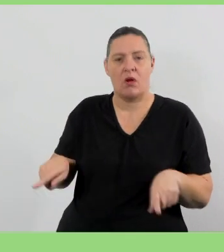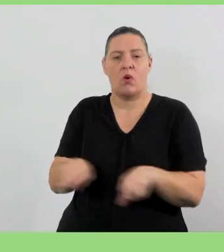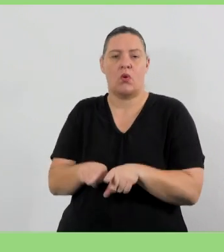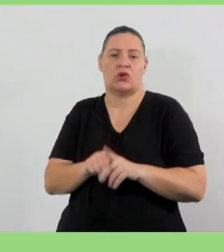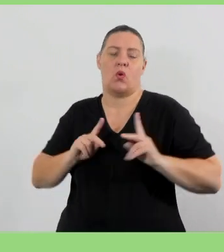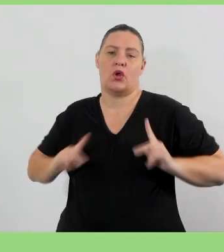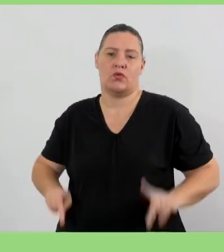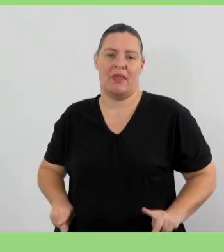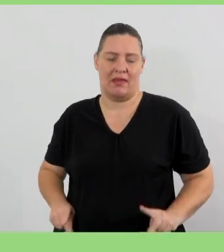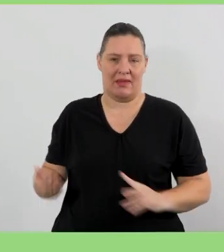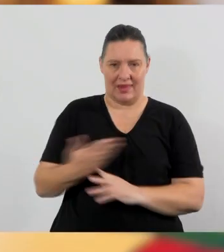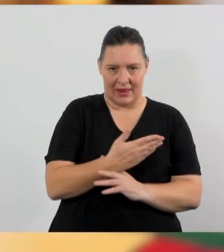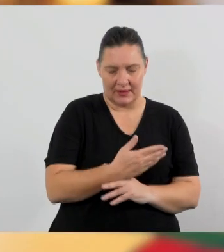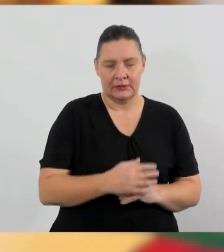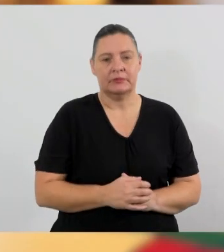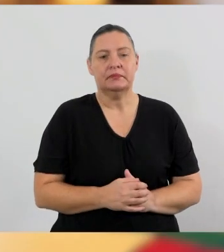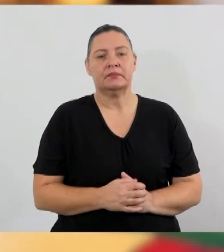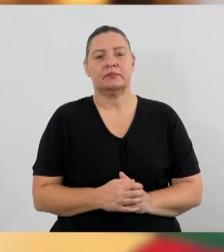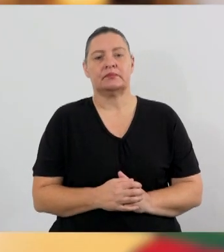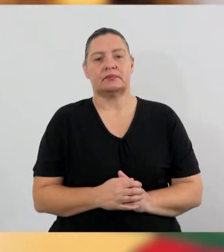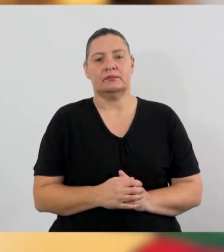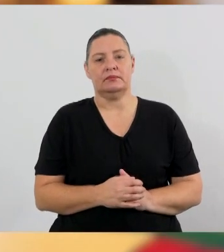and the human factors.